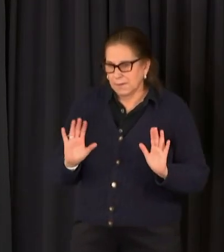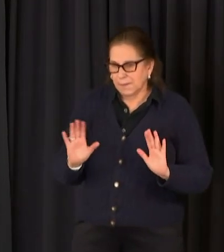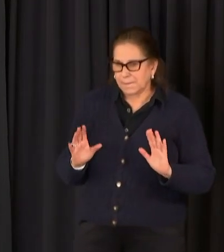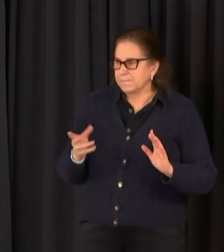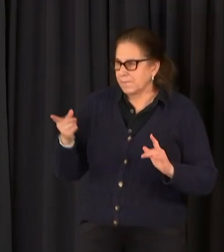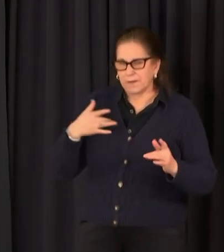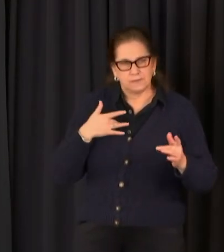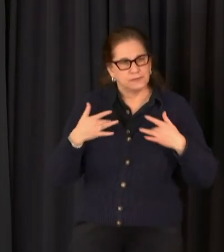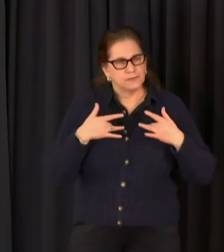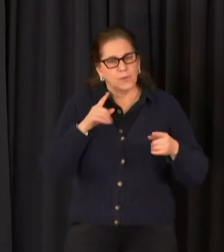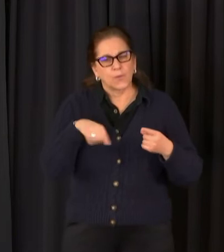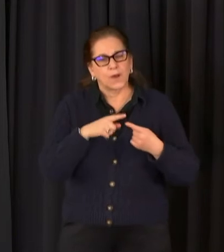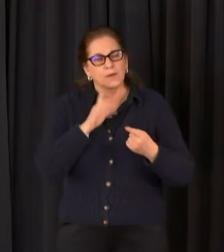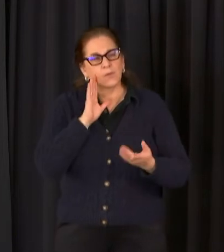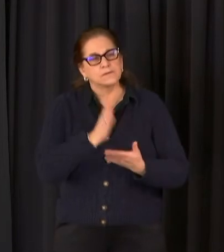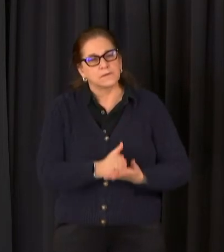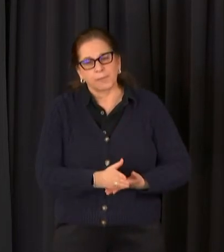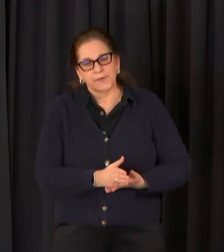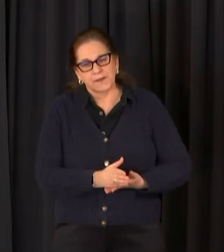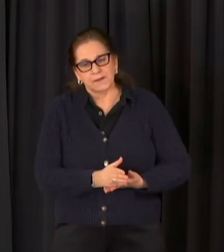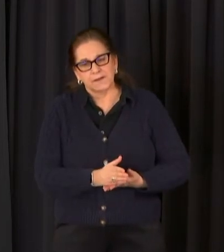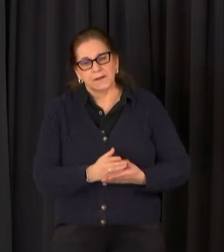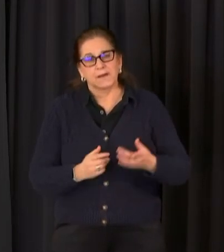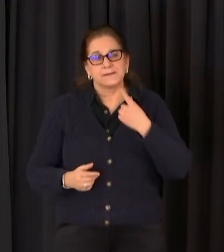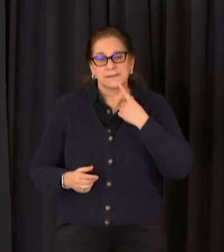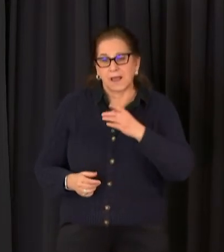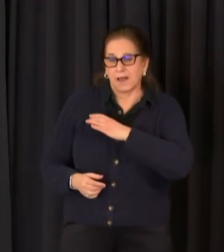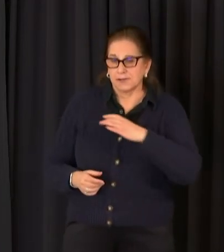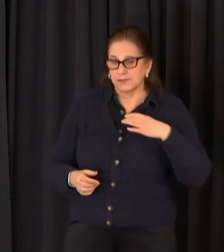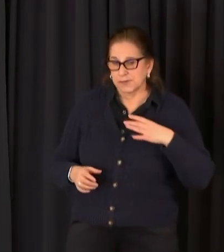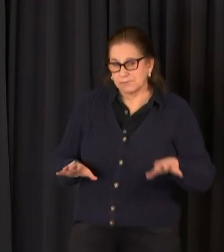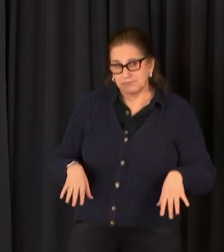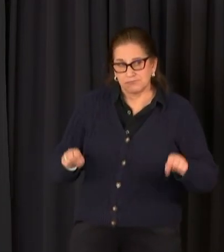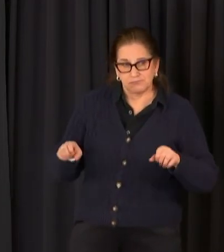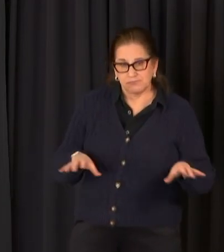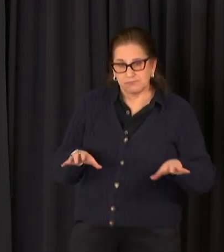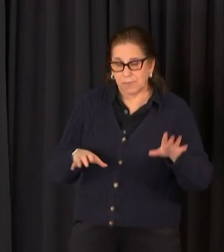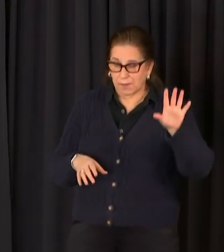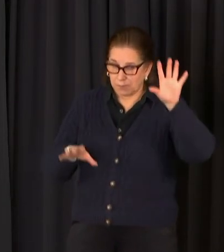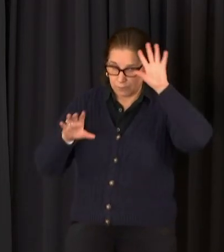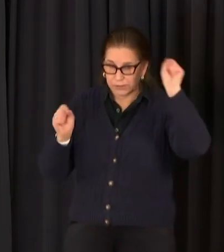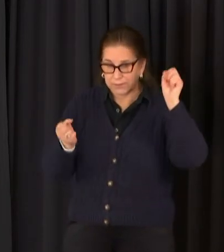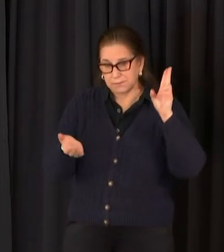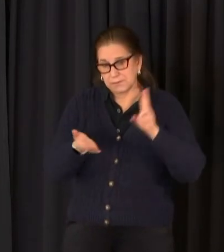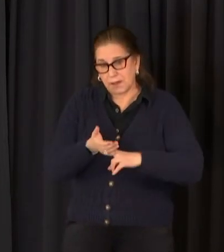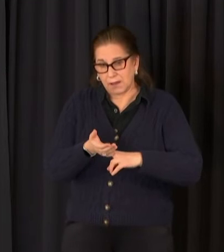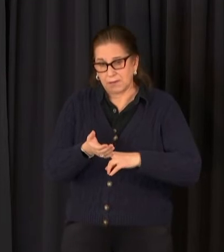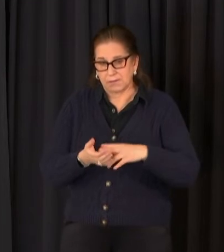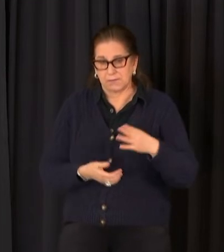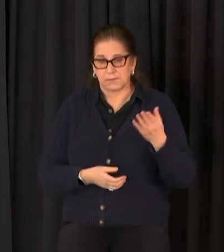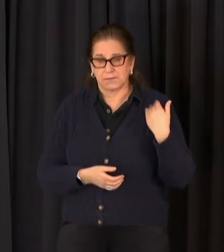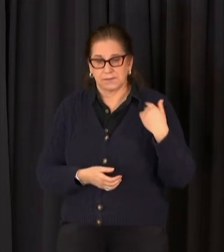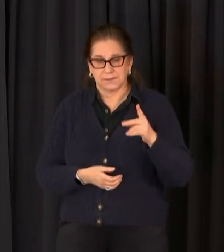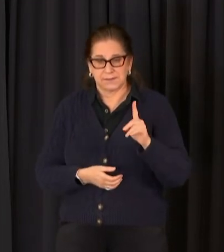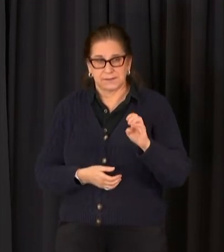to end, right? Yeah, that's correct. But Congress took action, and the president signed the legislation on December